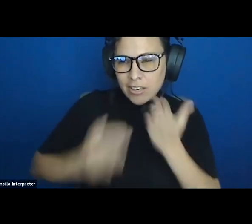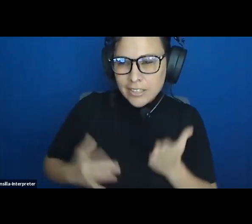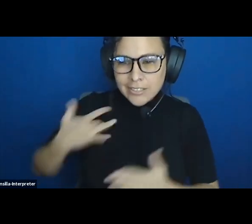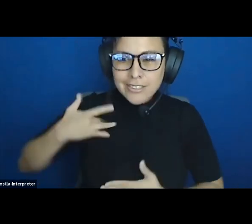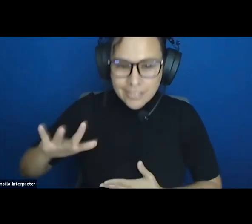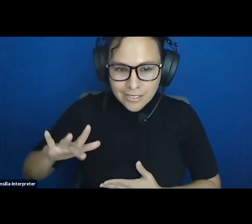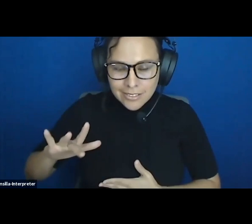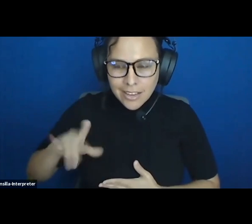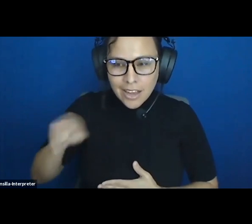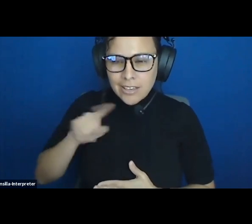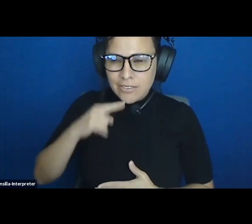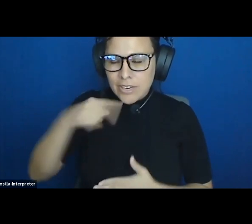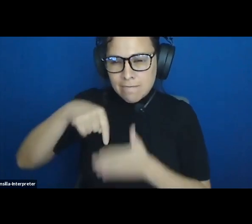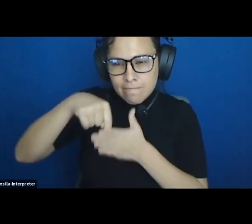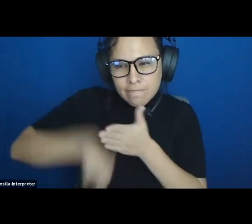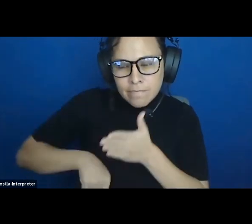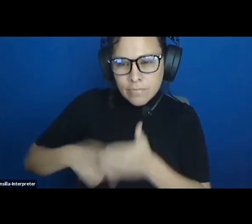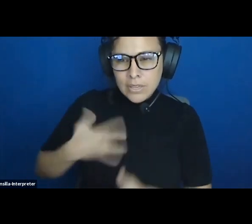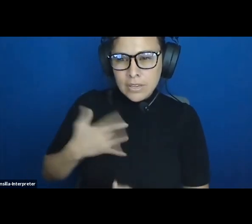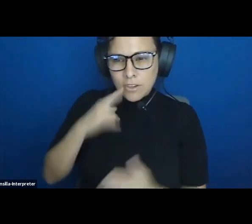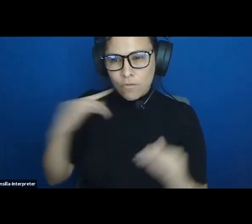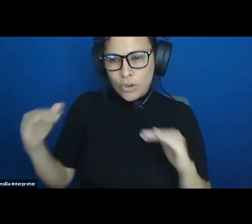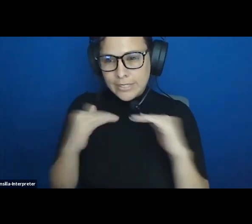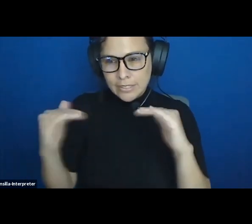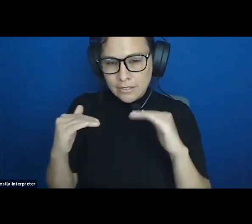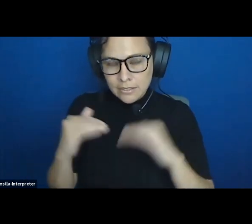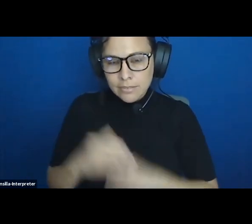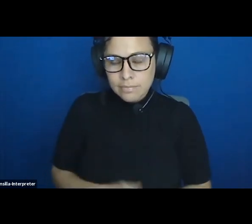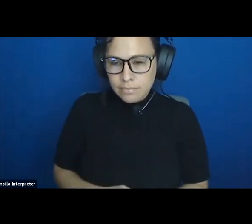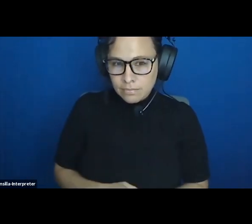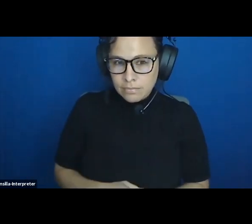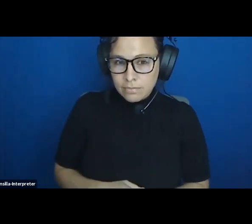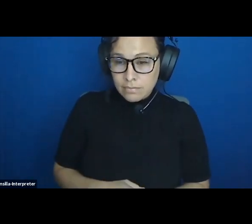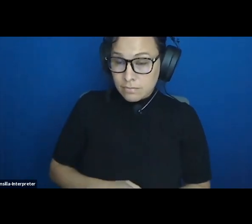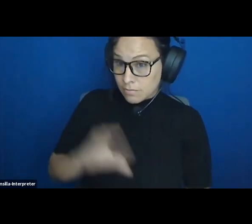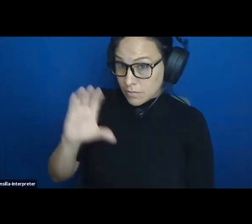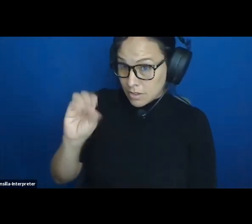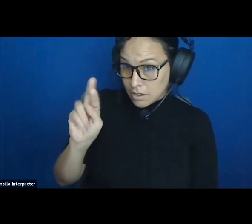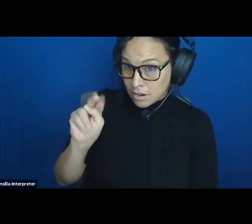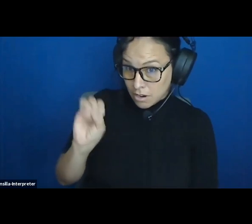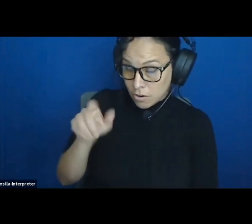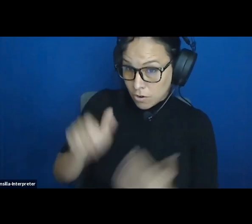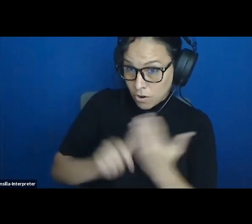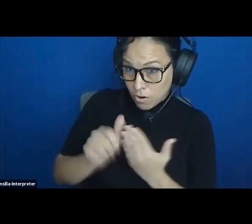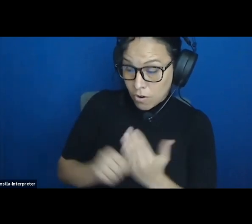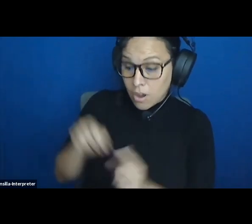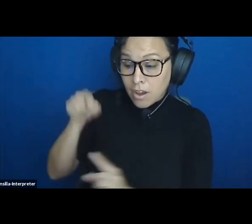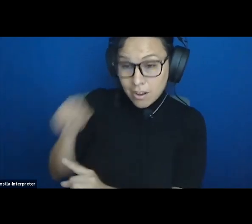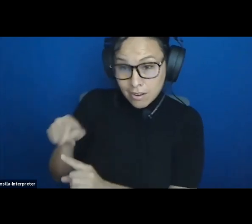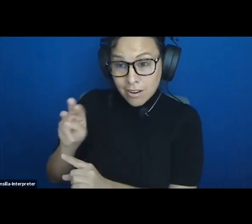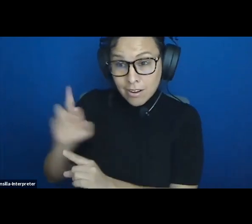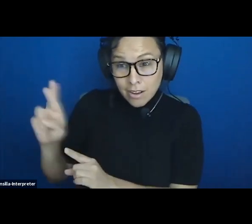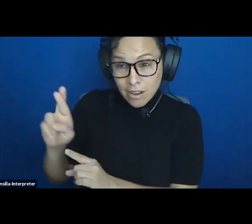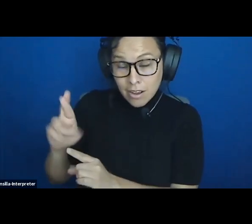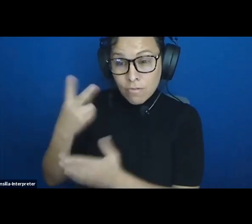sensibility and her deep sense of justice. In El Corno, Margaret Randall often expressed